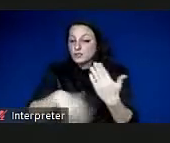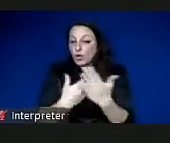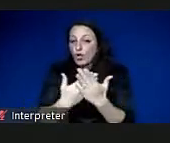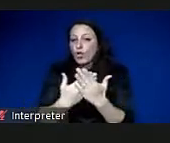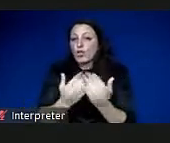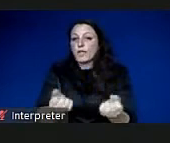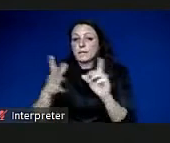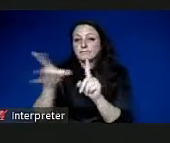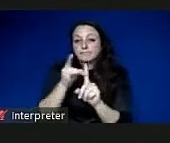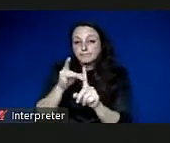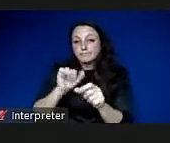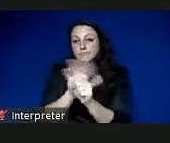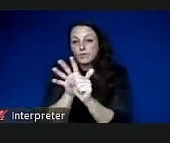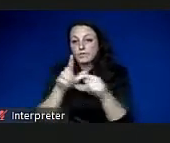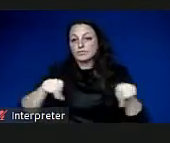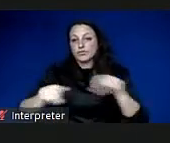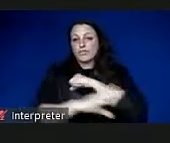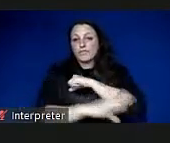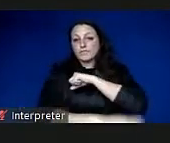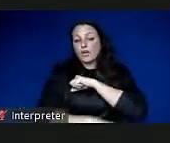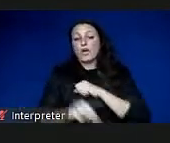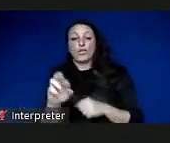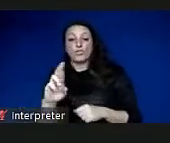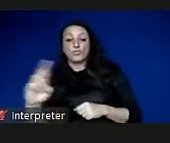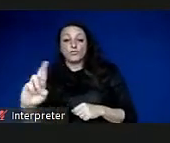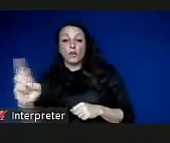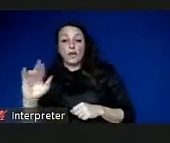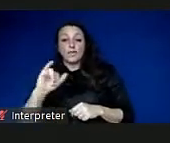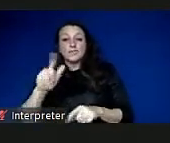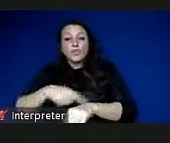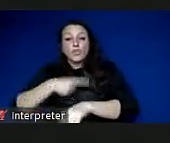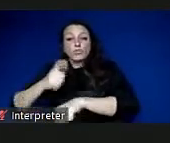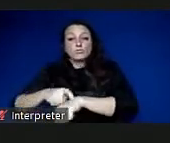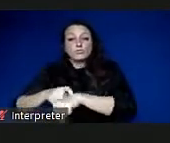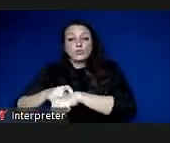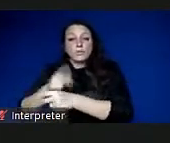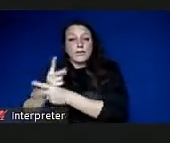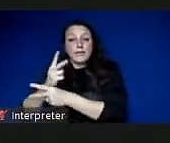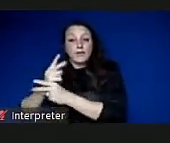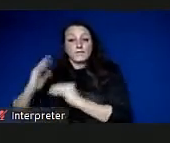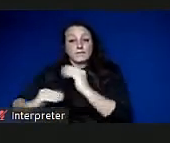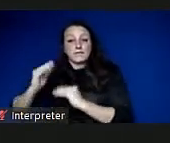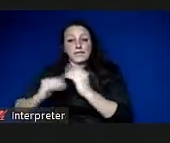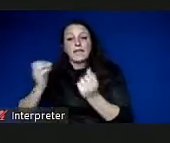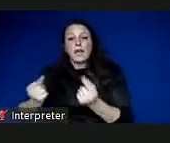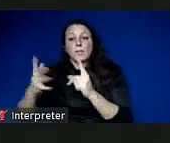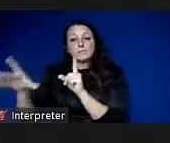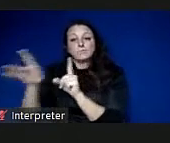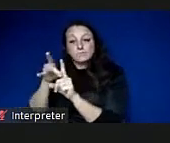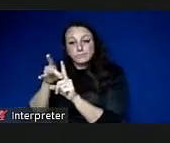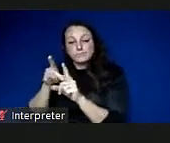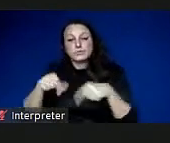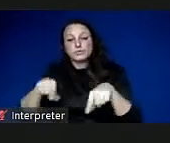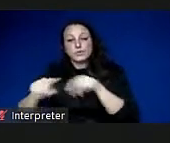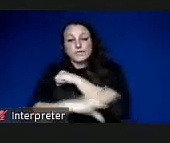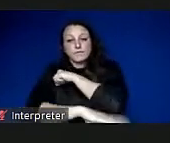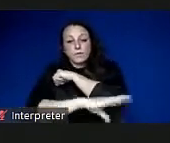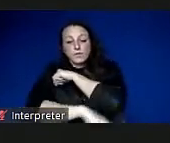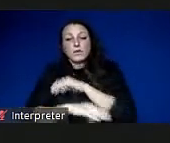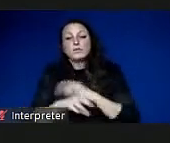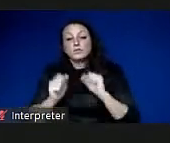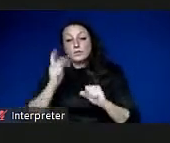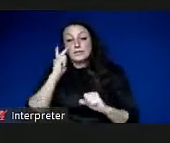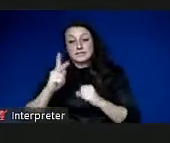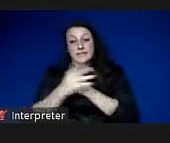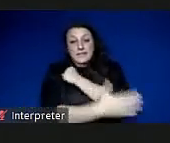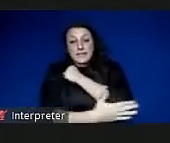wave. And then on the right, we're looking specifically at long-term care facility cases. And so what you see here is that in counties where